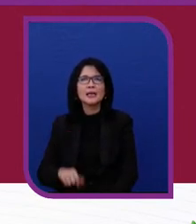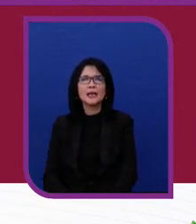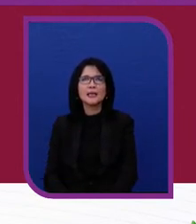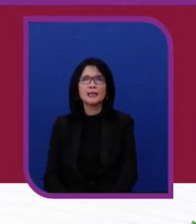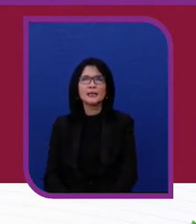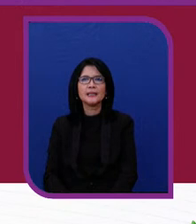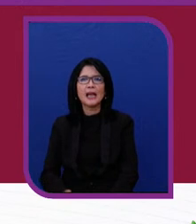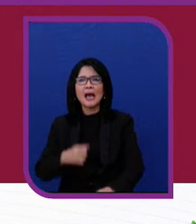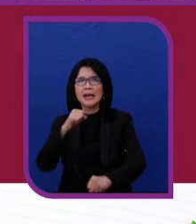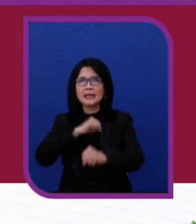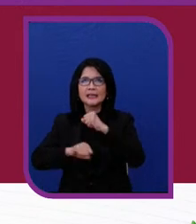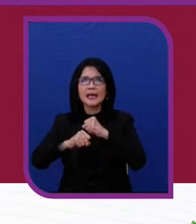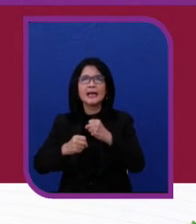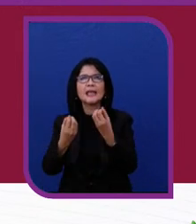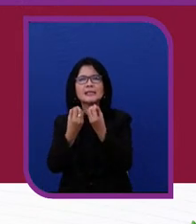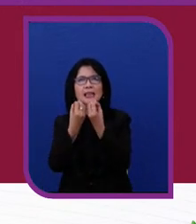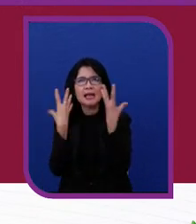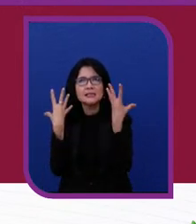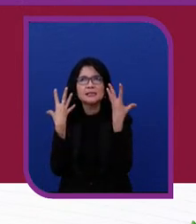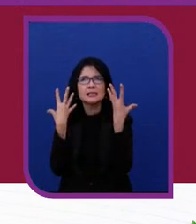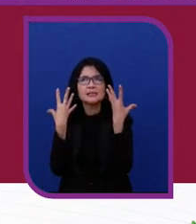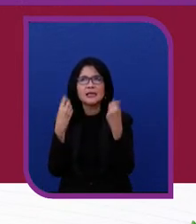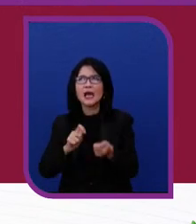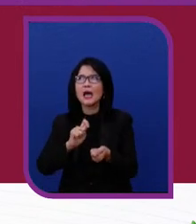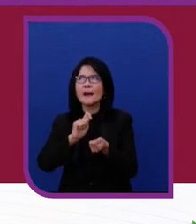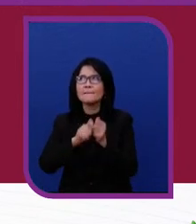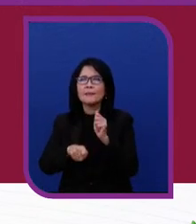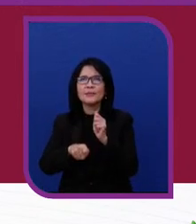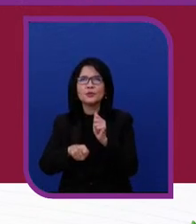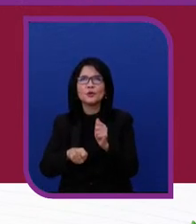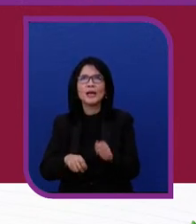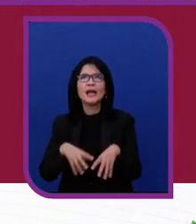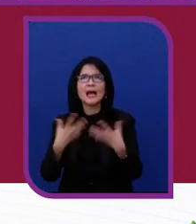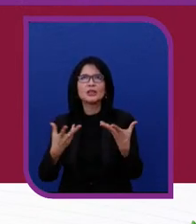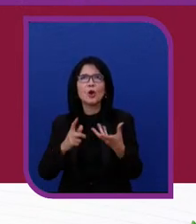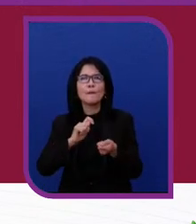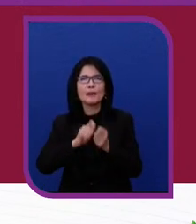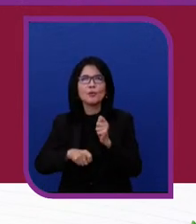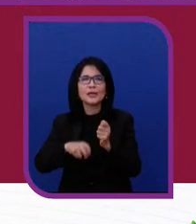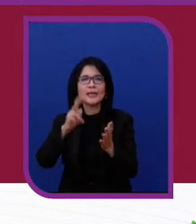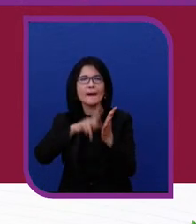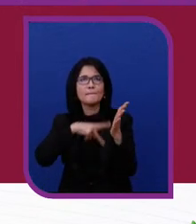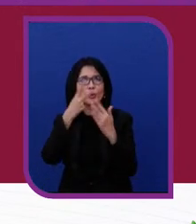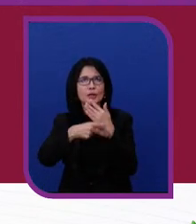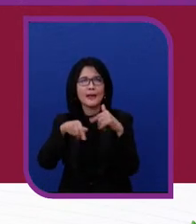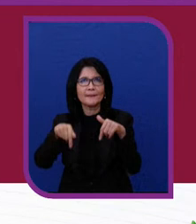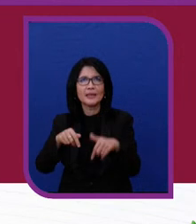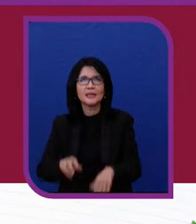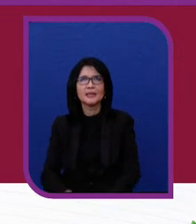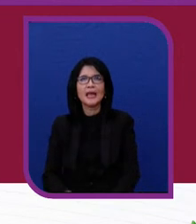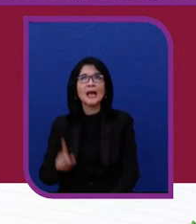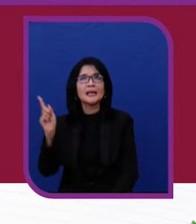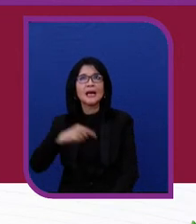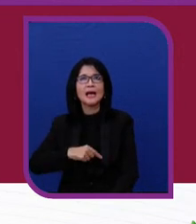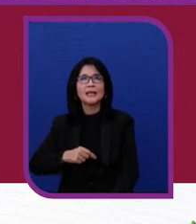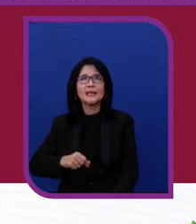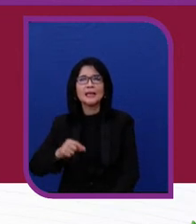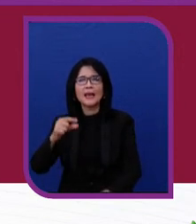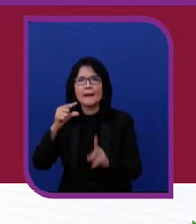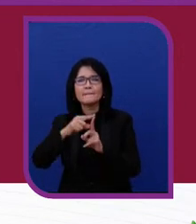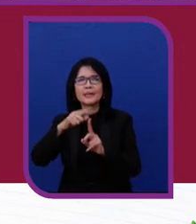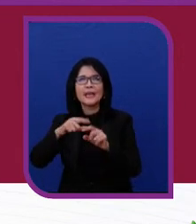establishment of Fish platform game-game we have Edwin ptsmi that Little